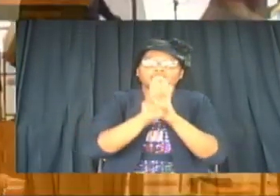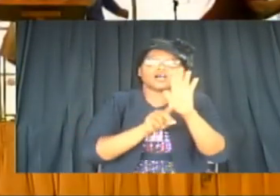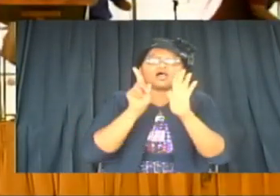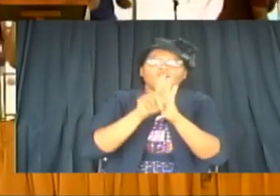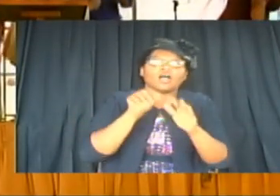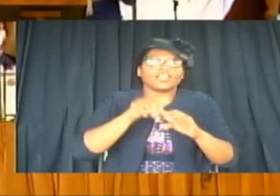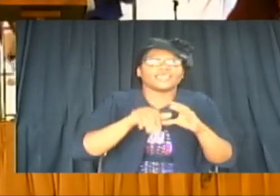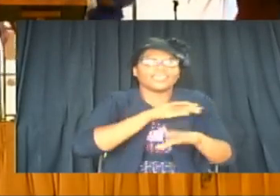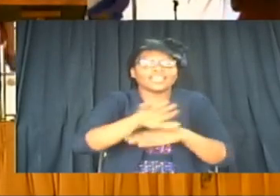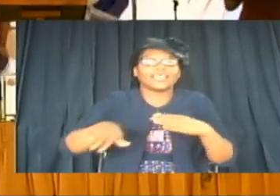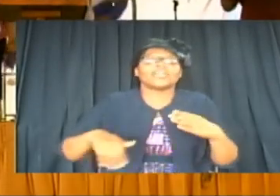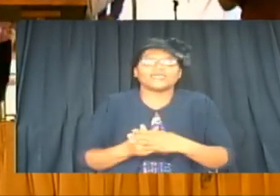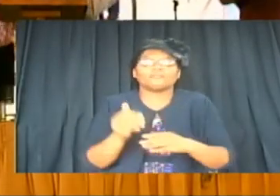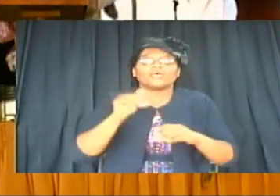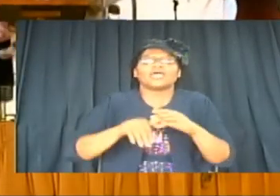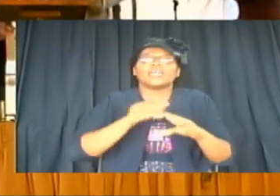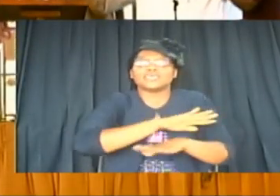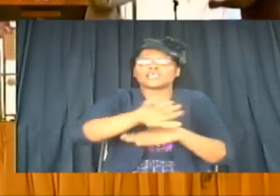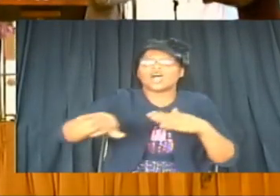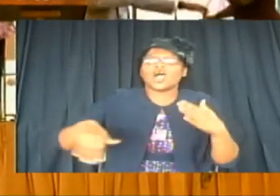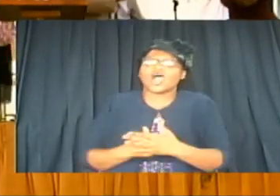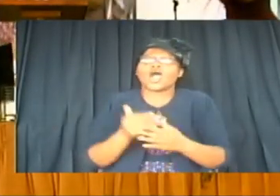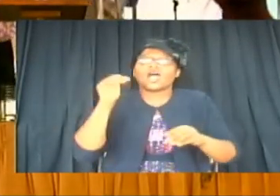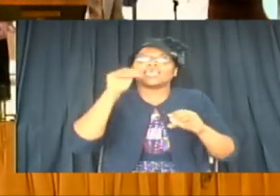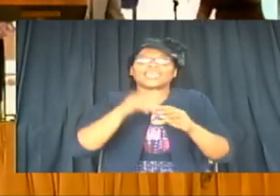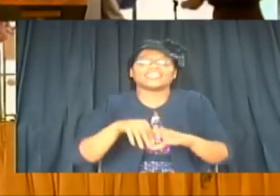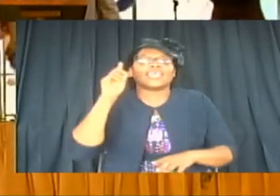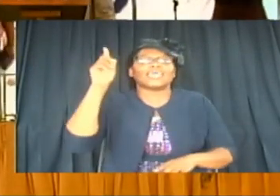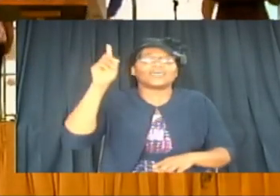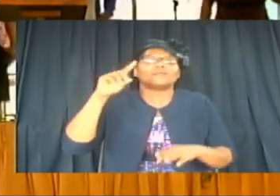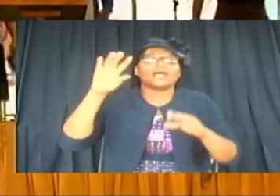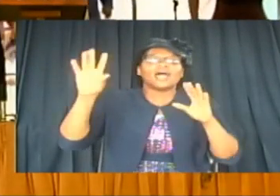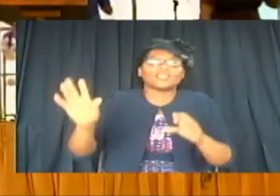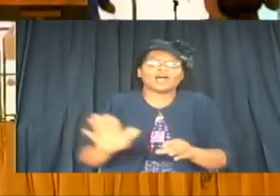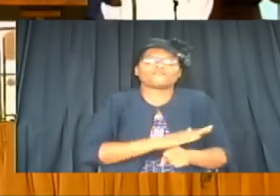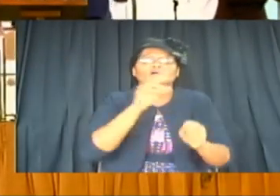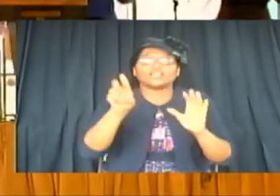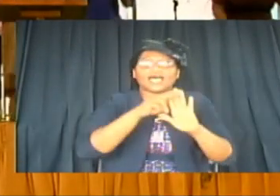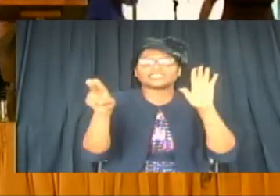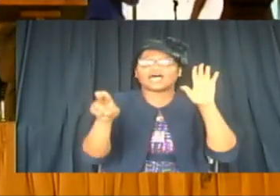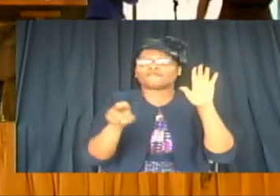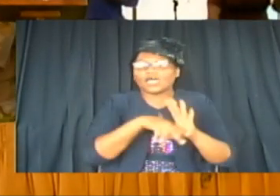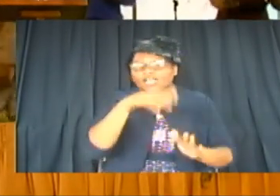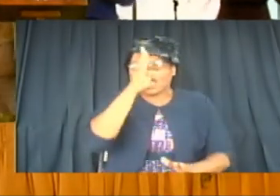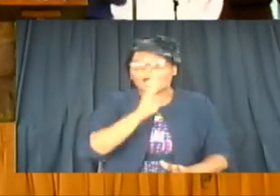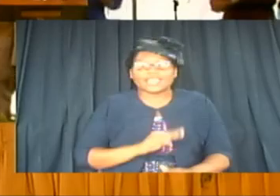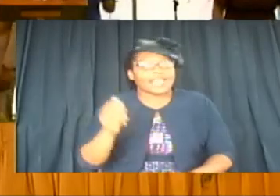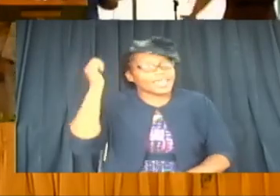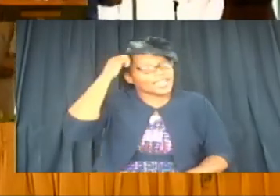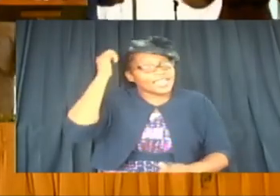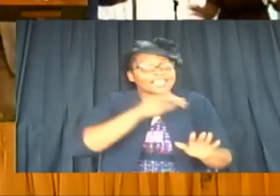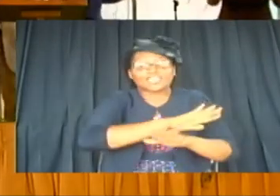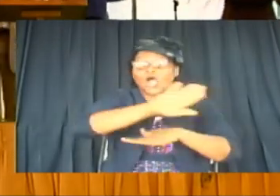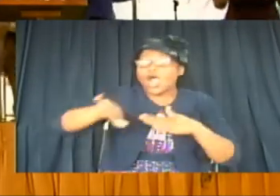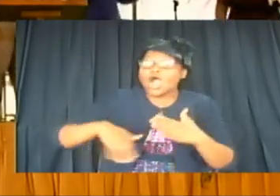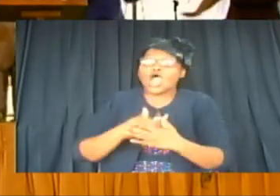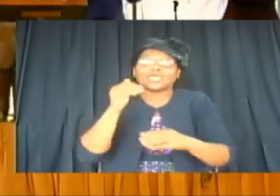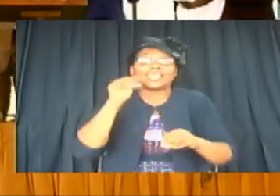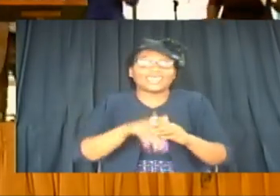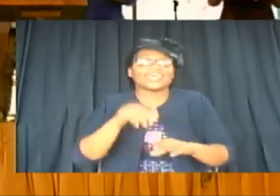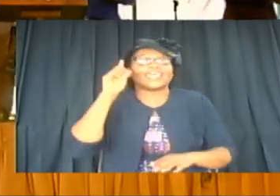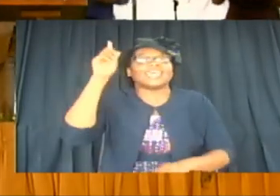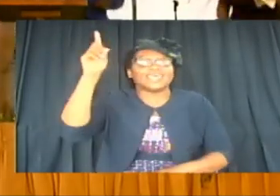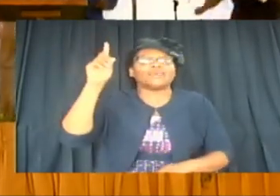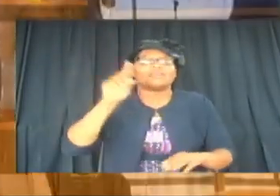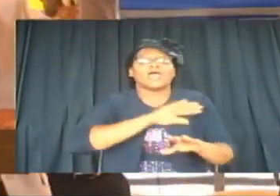It's all in Him. Yes. Oh, yes, it's all in Him. Hallelujah. The fullness of the Godhead. It's all